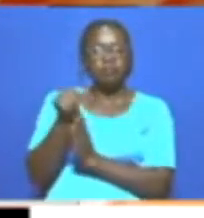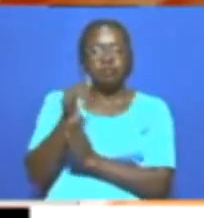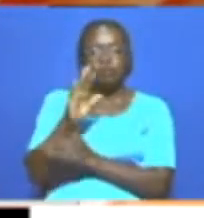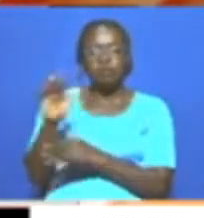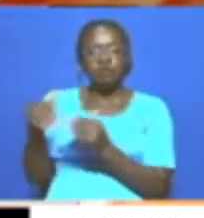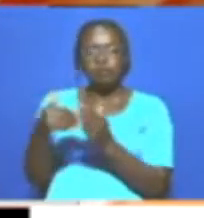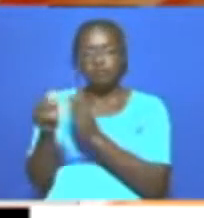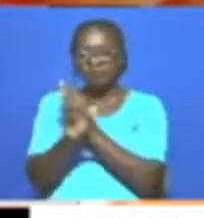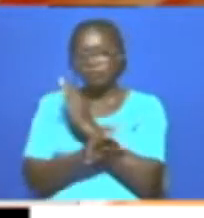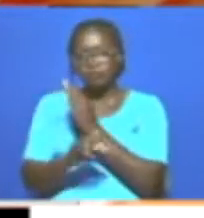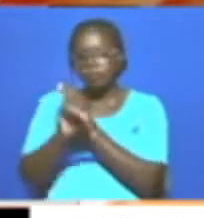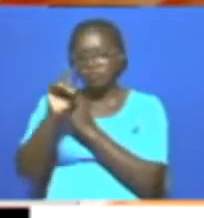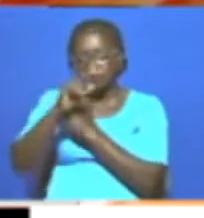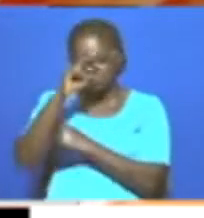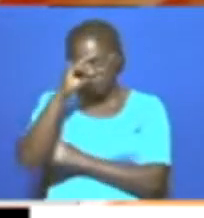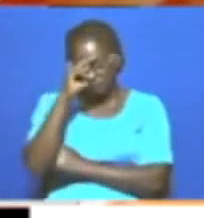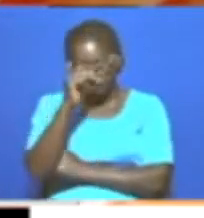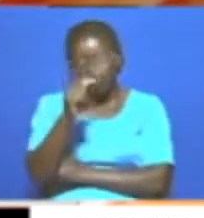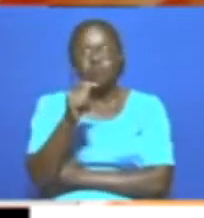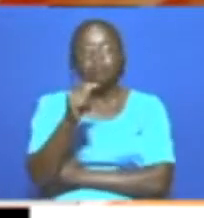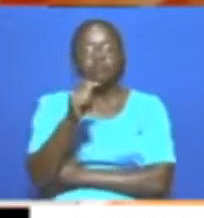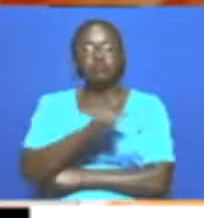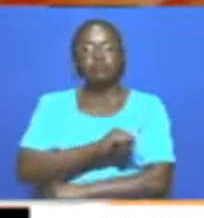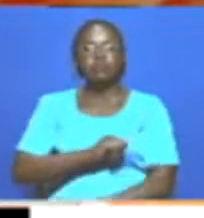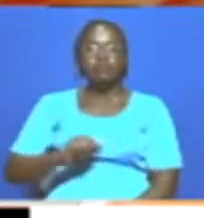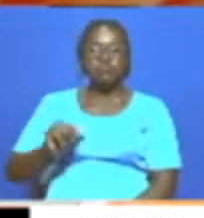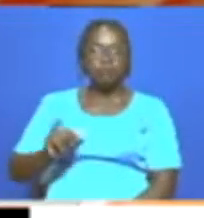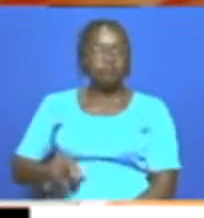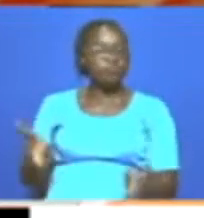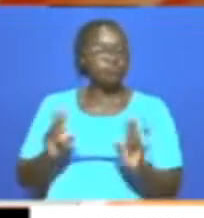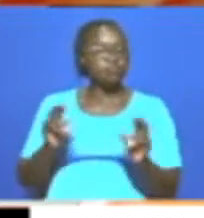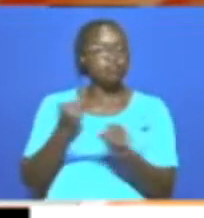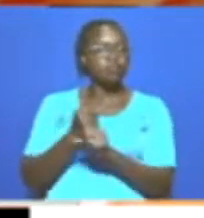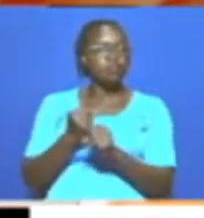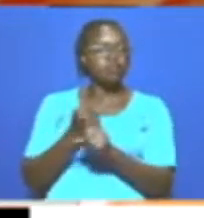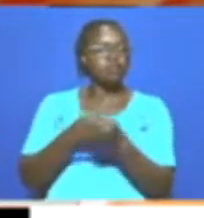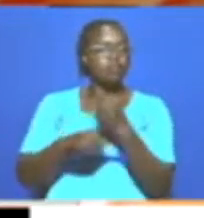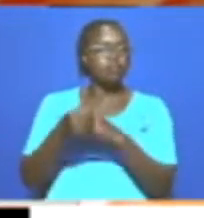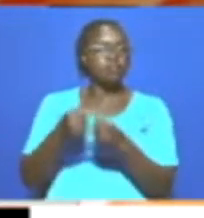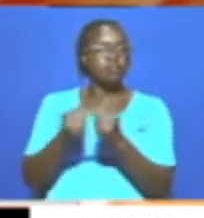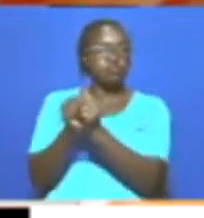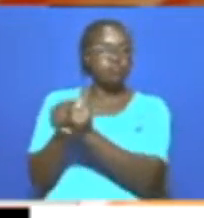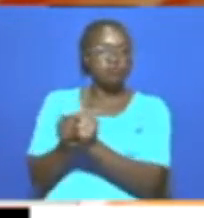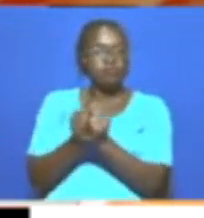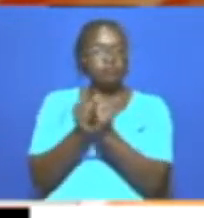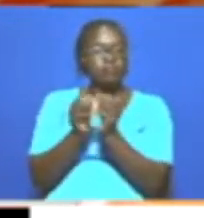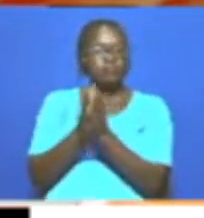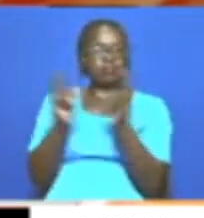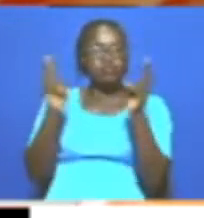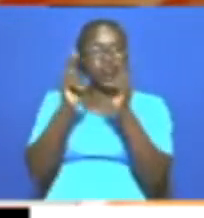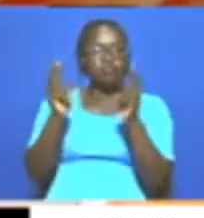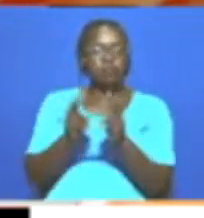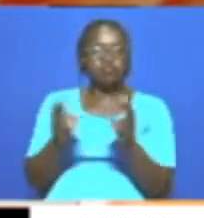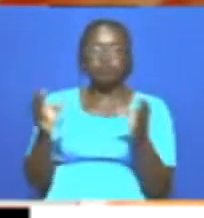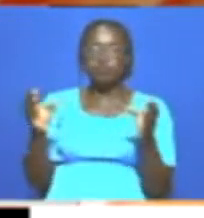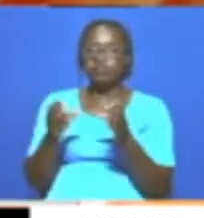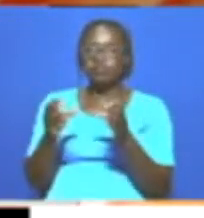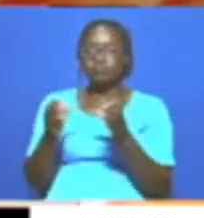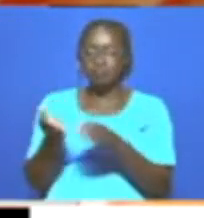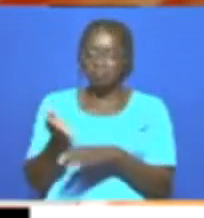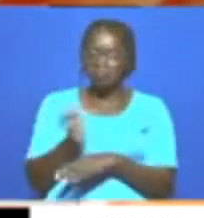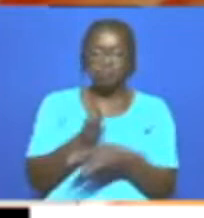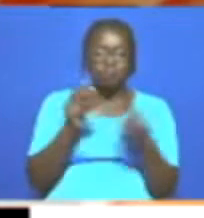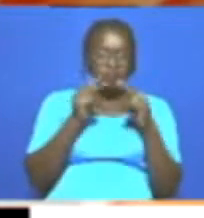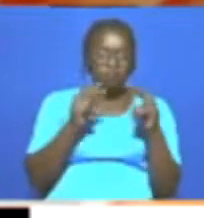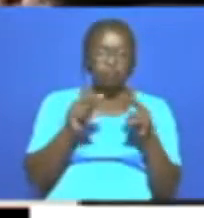countries must be respected and that China is willing to work actively together with the international community to bring back peace